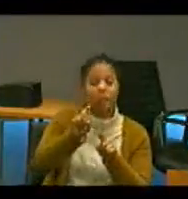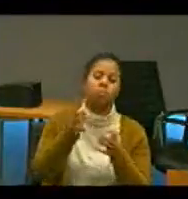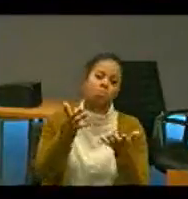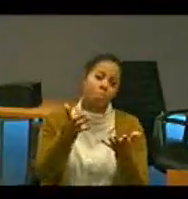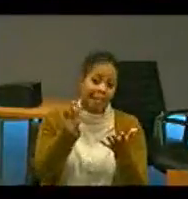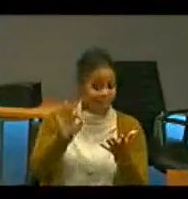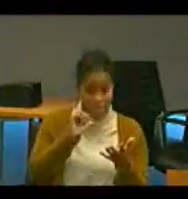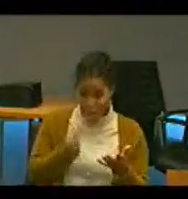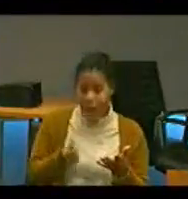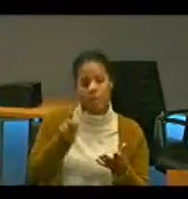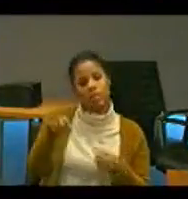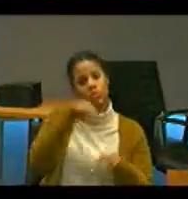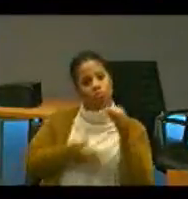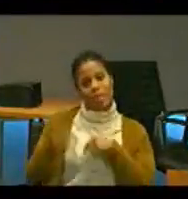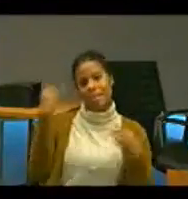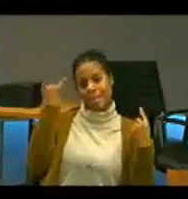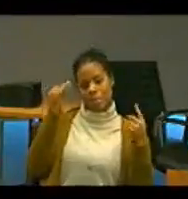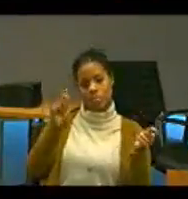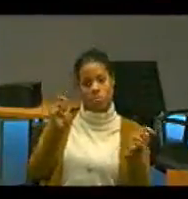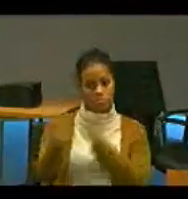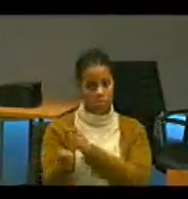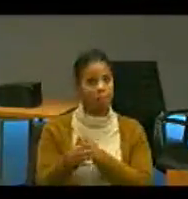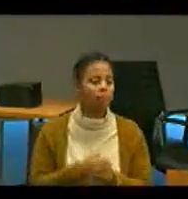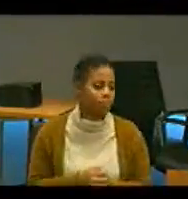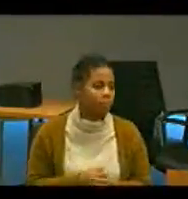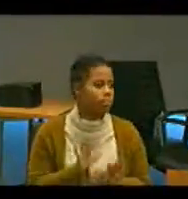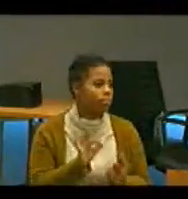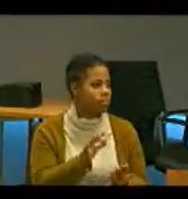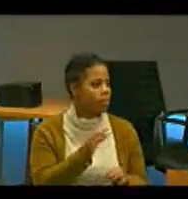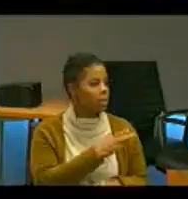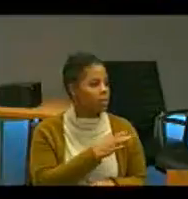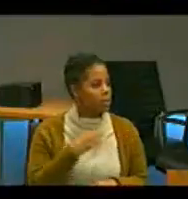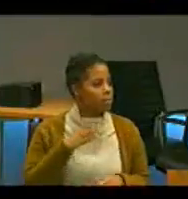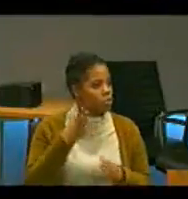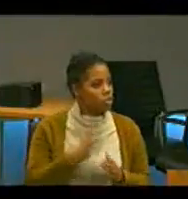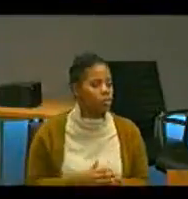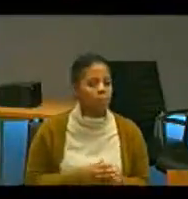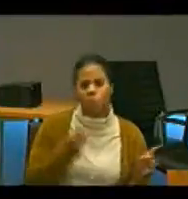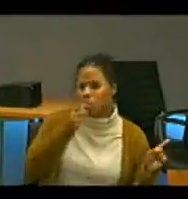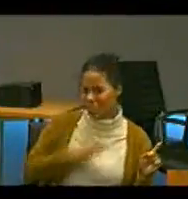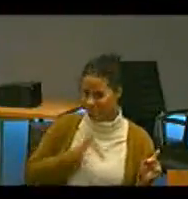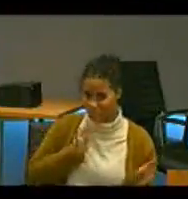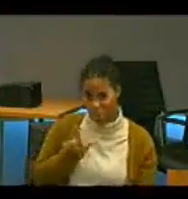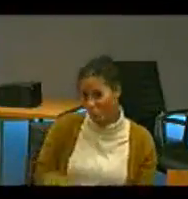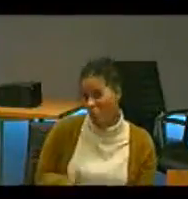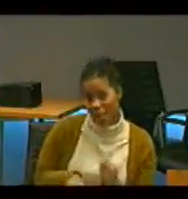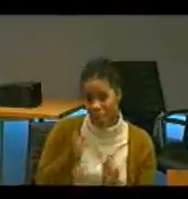Harriet? Thank you. Thank you. I think I have basically 2 questions here.